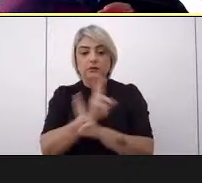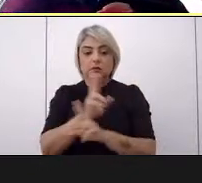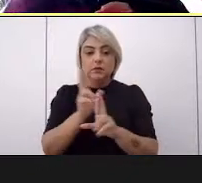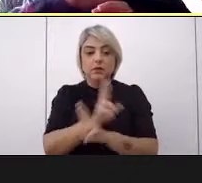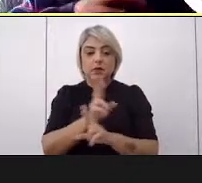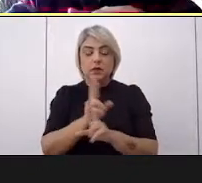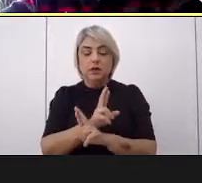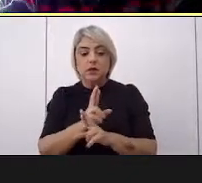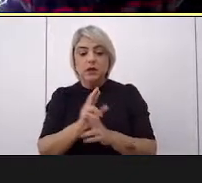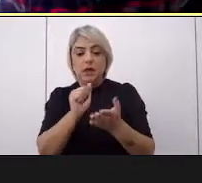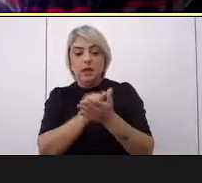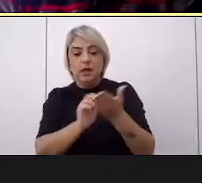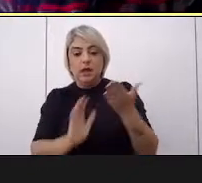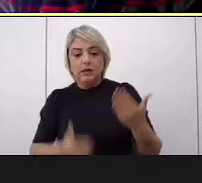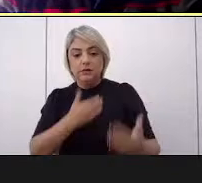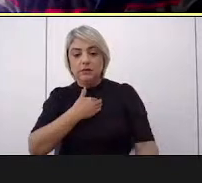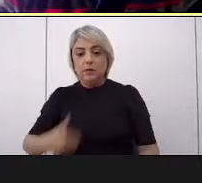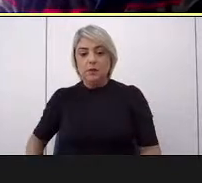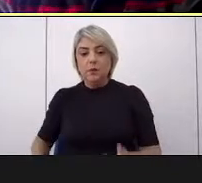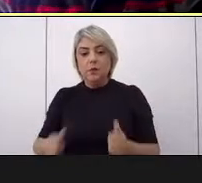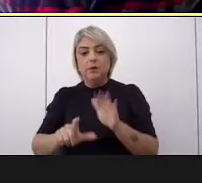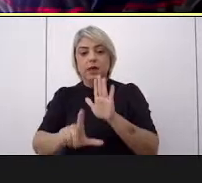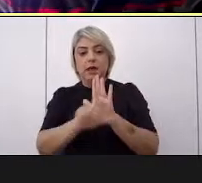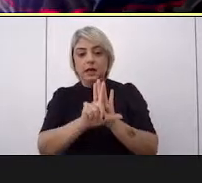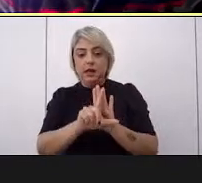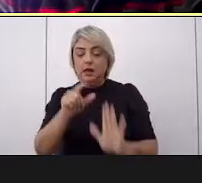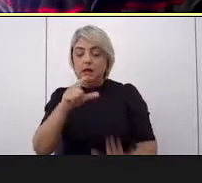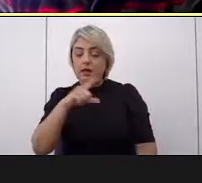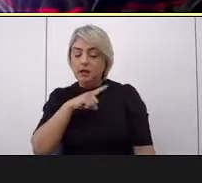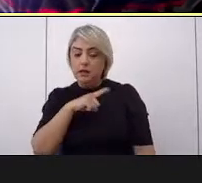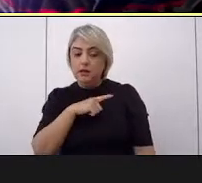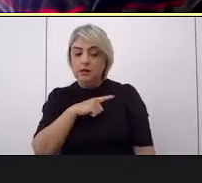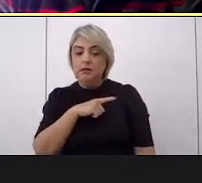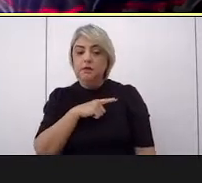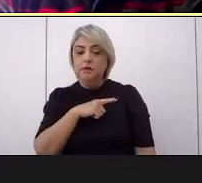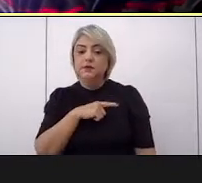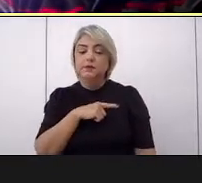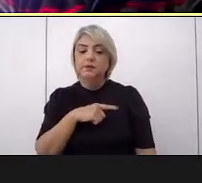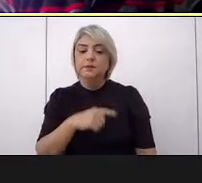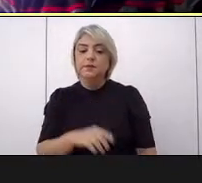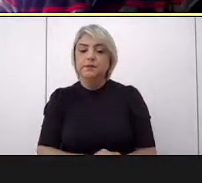internationalization and judicialization. I will not speak so much of the question of